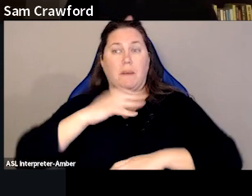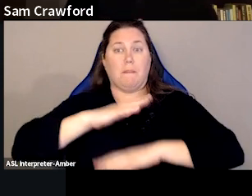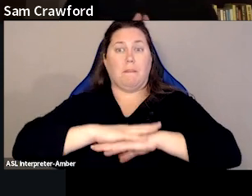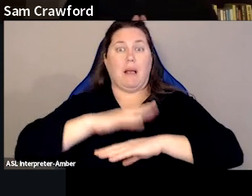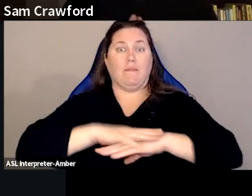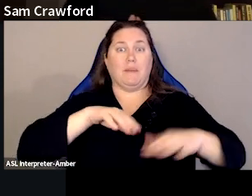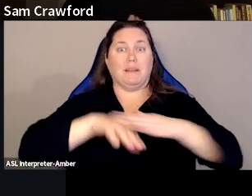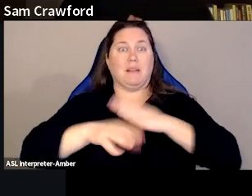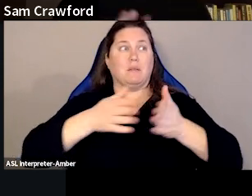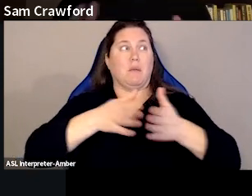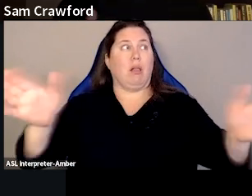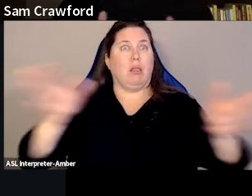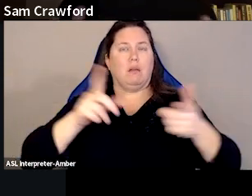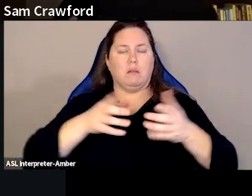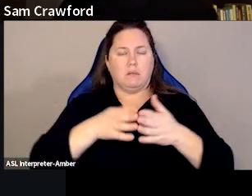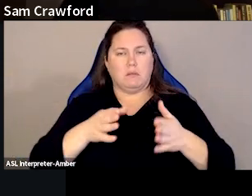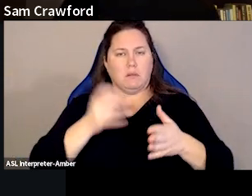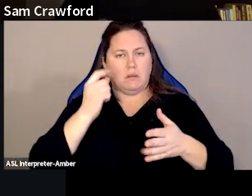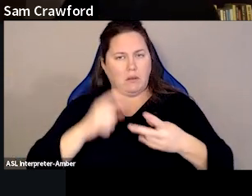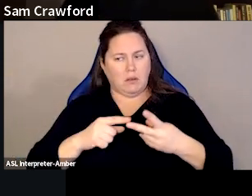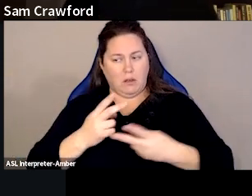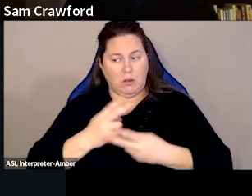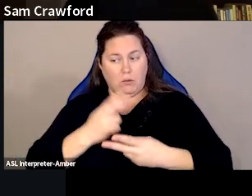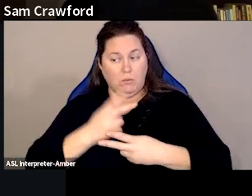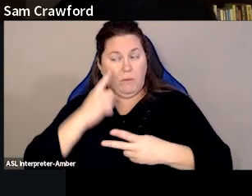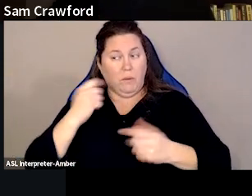one thing. But being usable for the masses